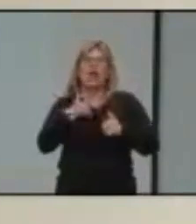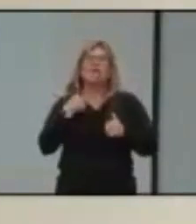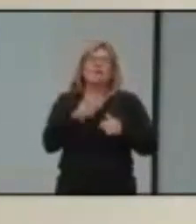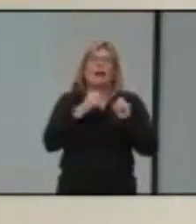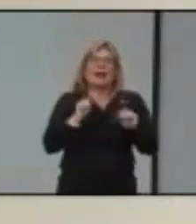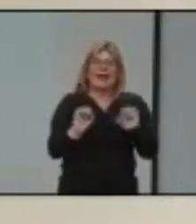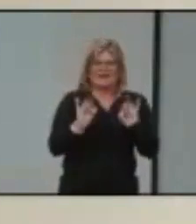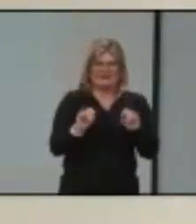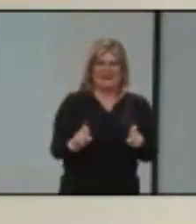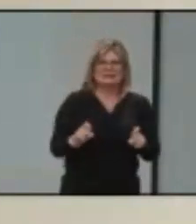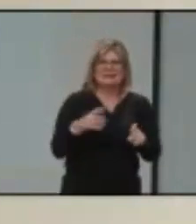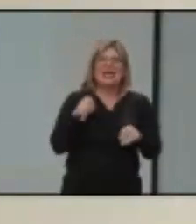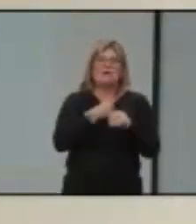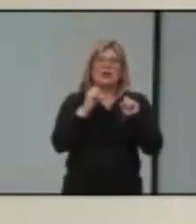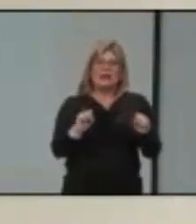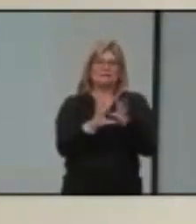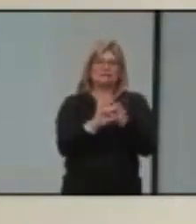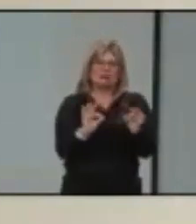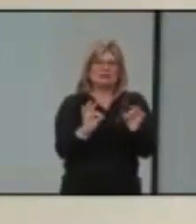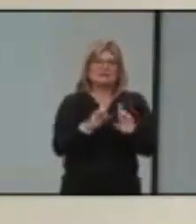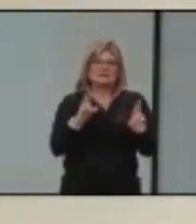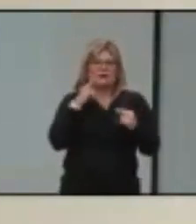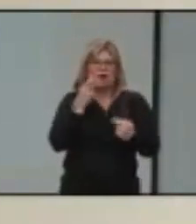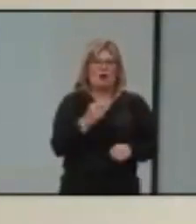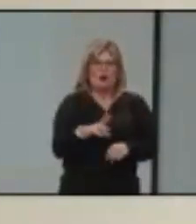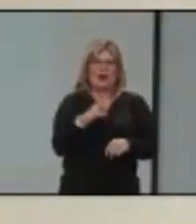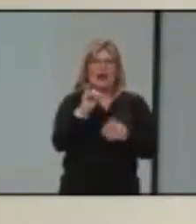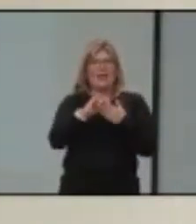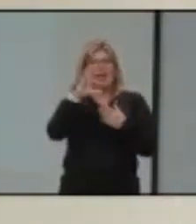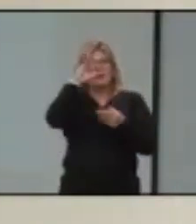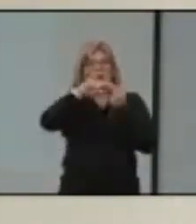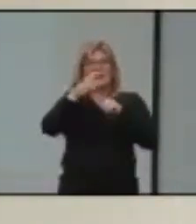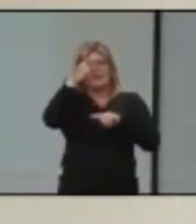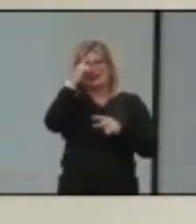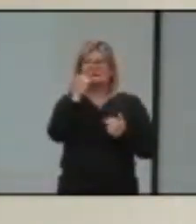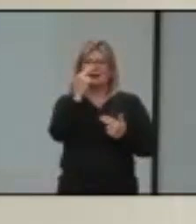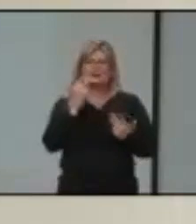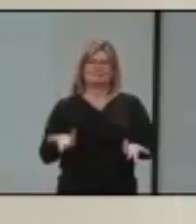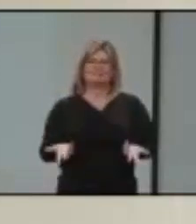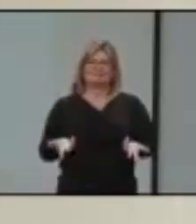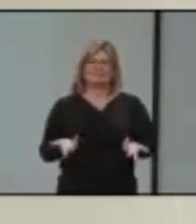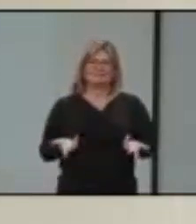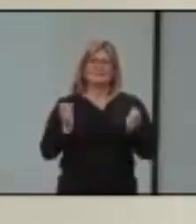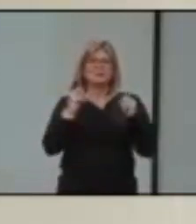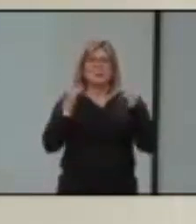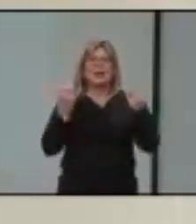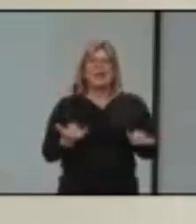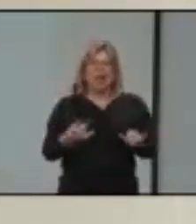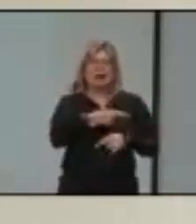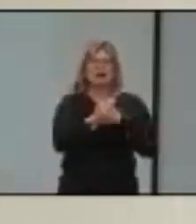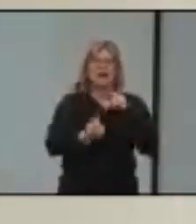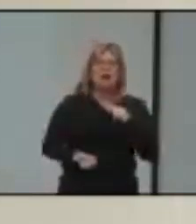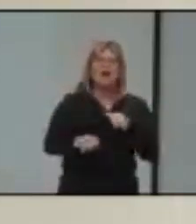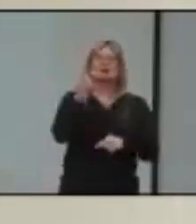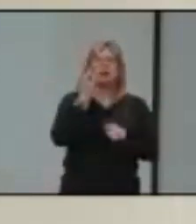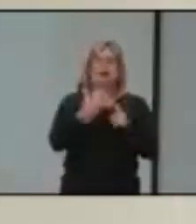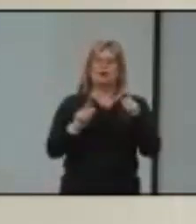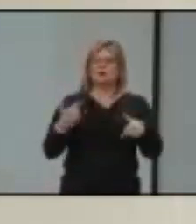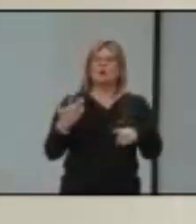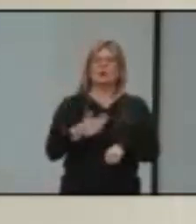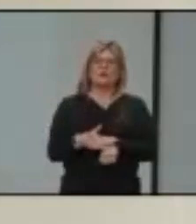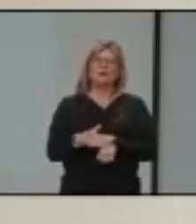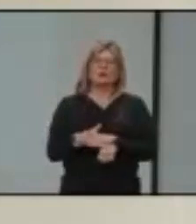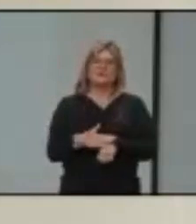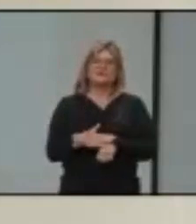able to fix it and address it in this moment. And her boyfriend's hilarious, right? And so now she understands what's going